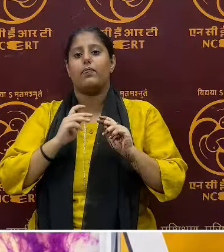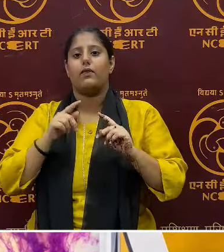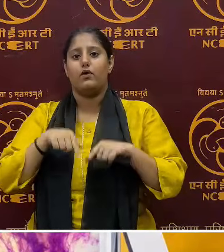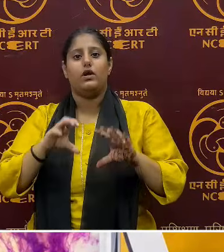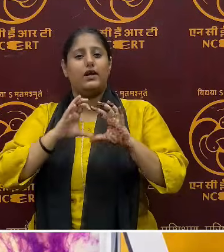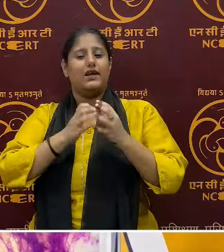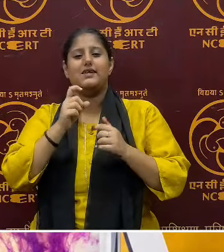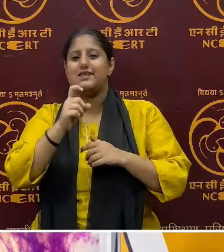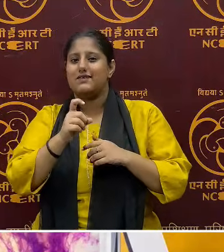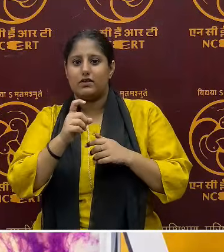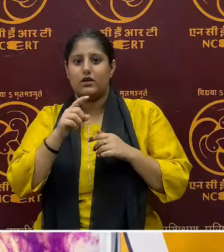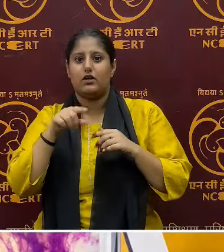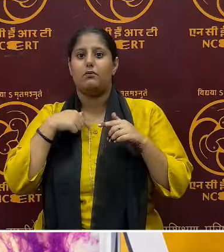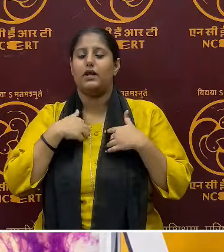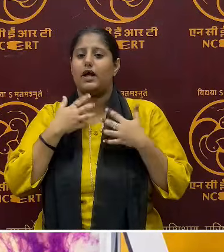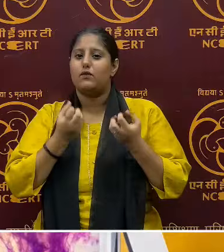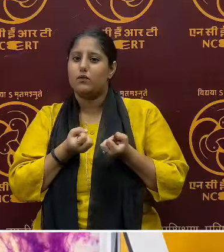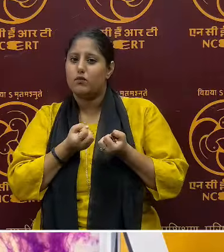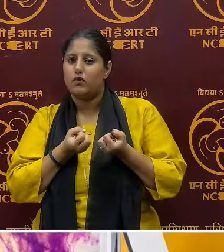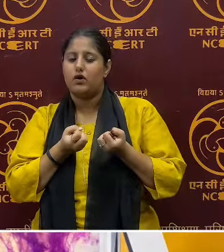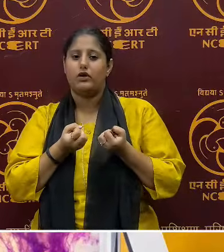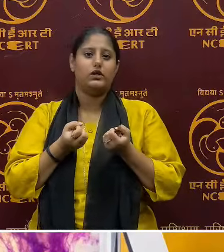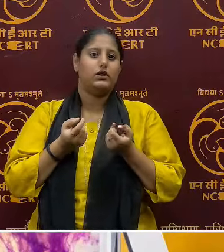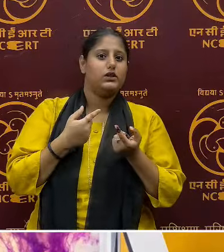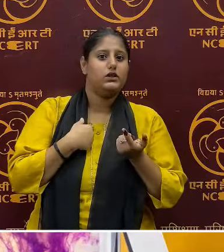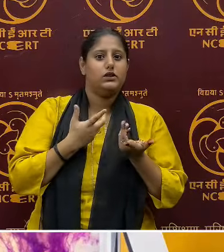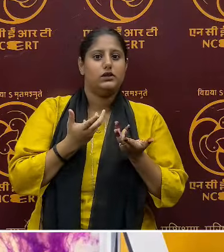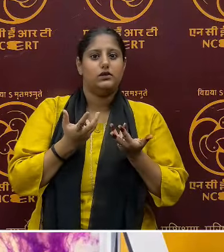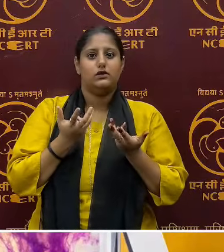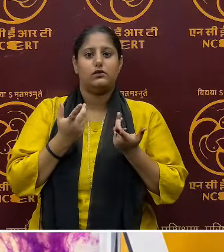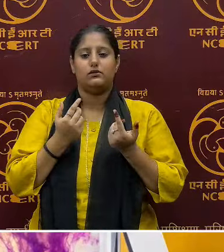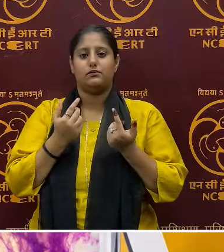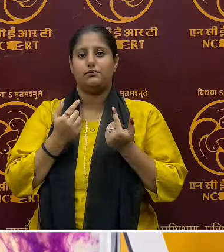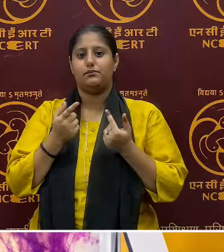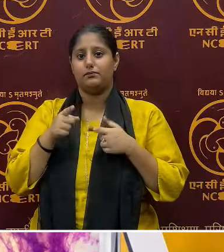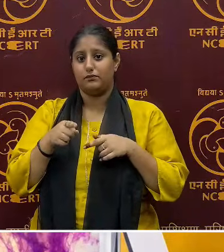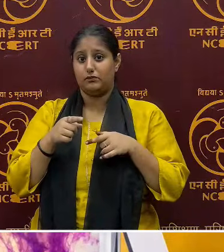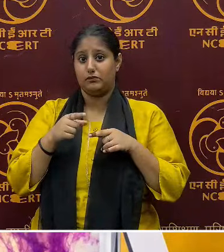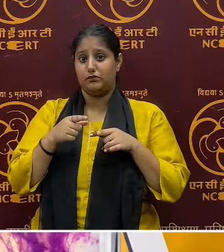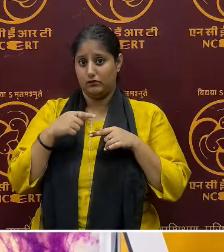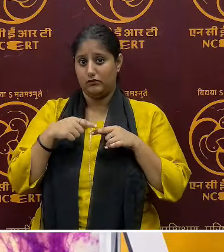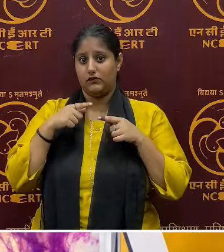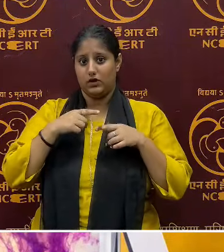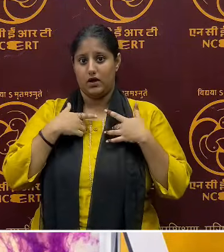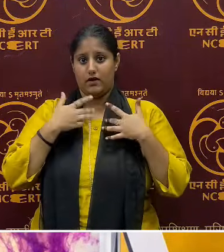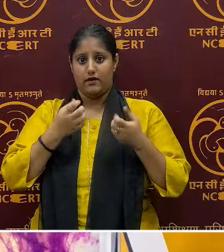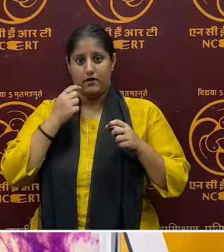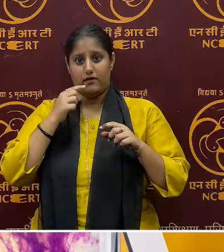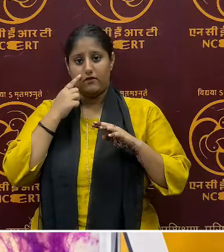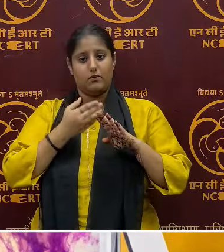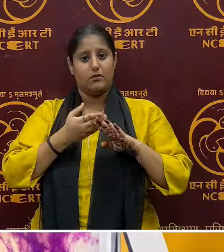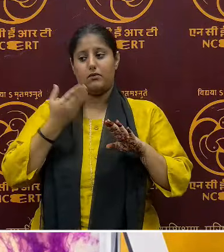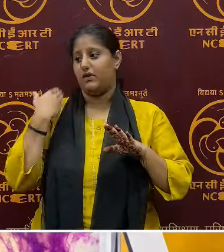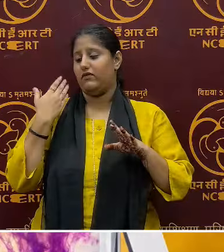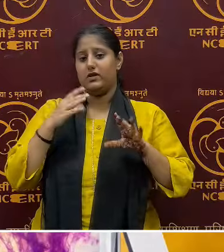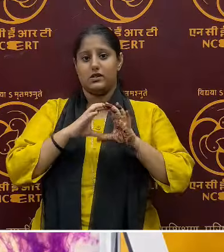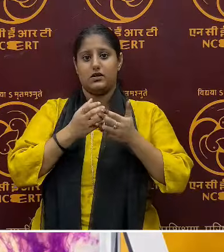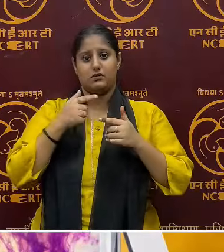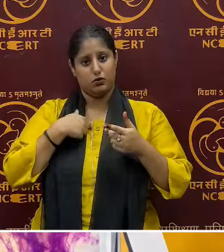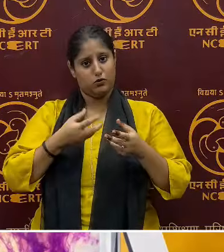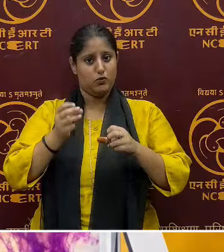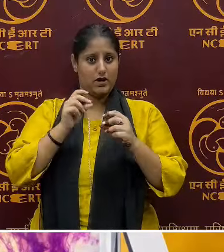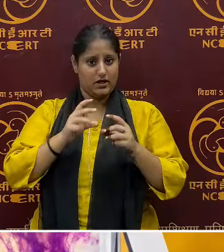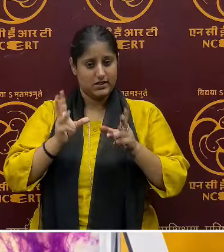grade 7, but I still want to, brush up what I have learnt in previous class. Can I go back